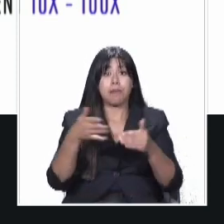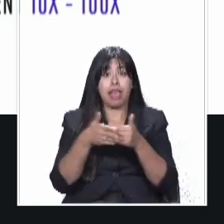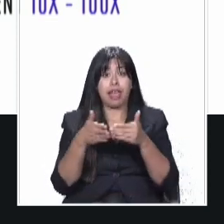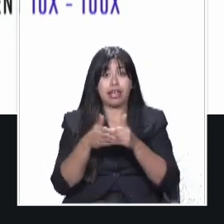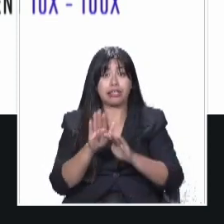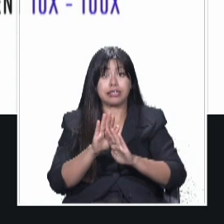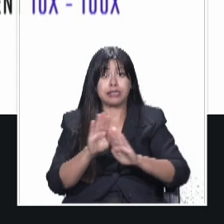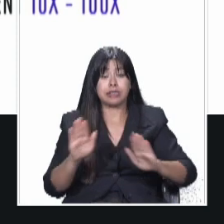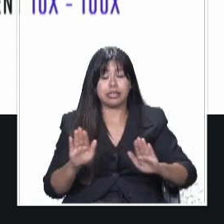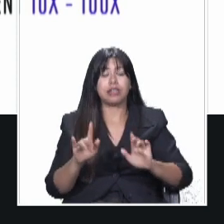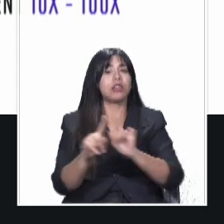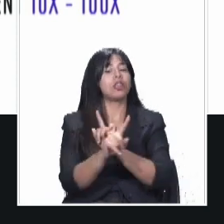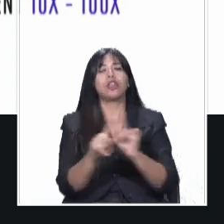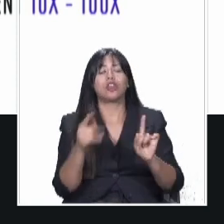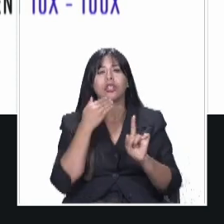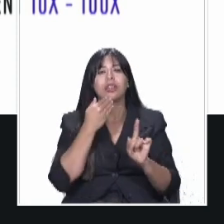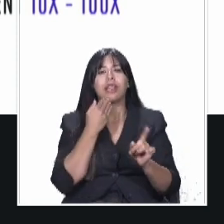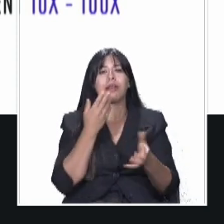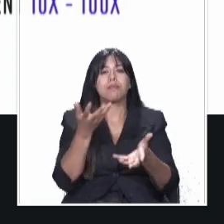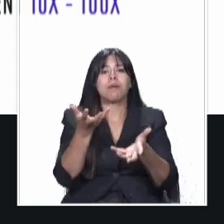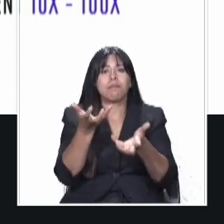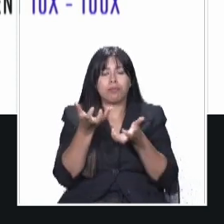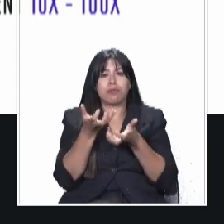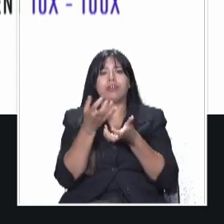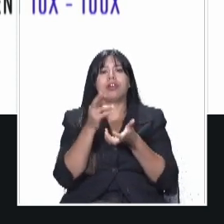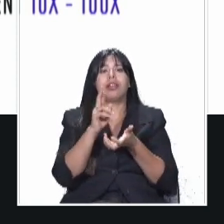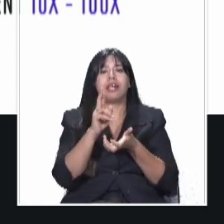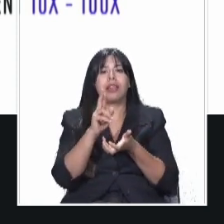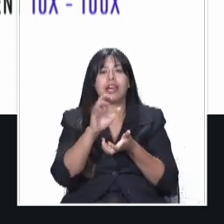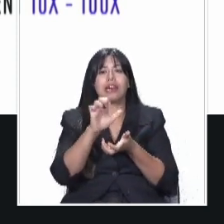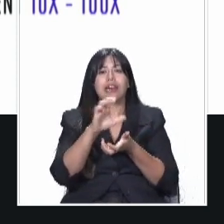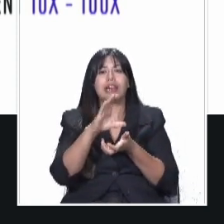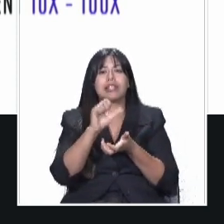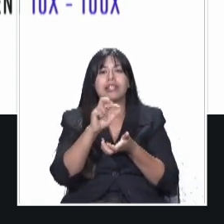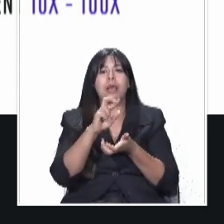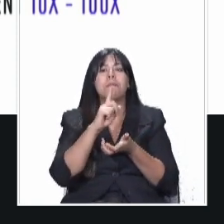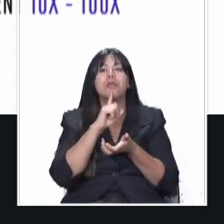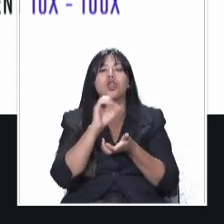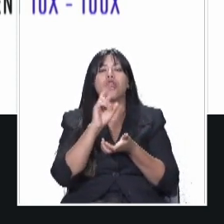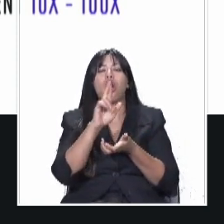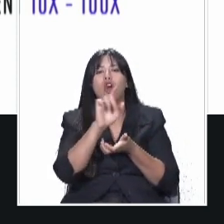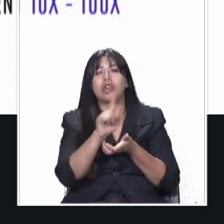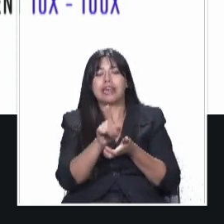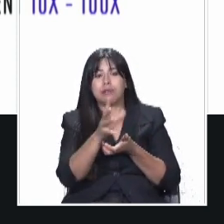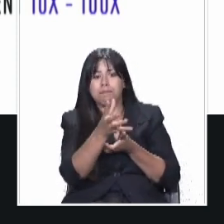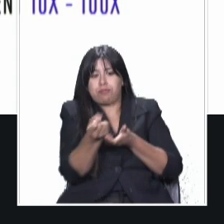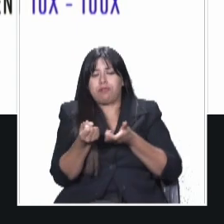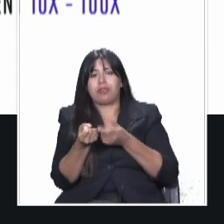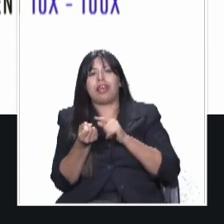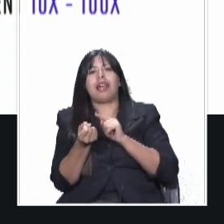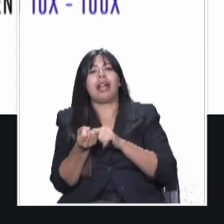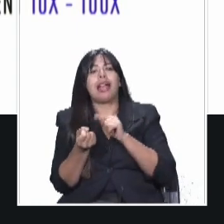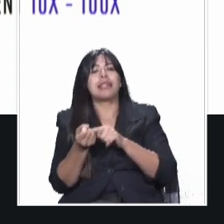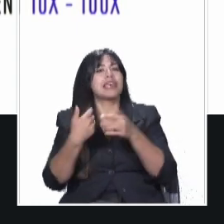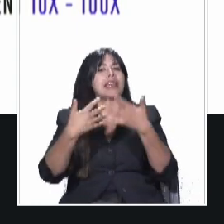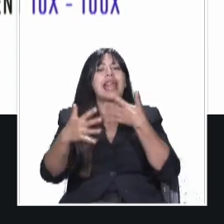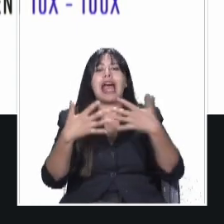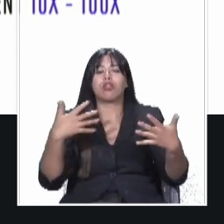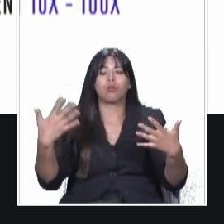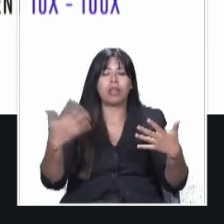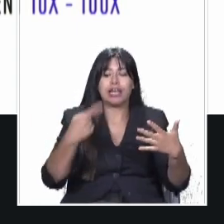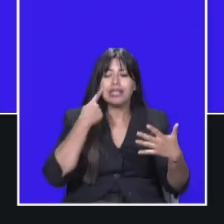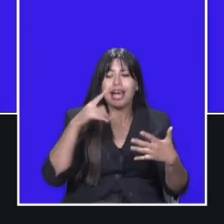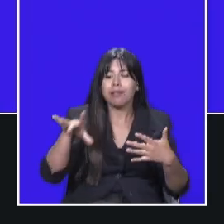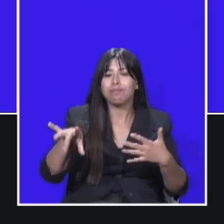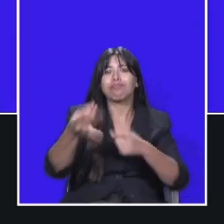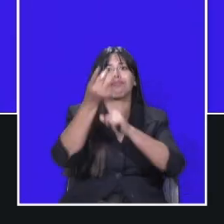the receptors that are existing in nature, and we change the characteristics and we make it even better, so we mutate them and